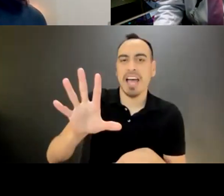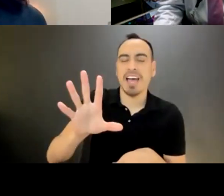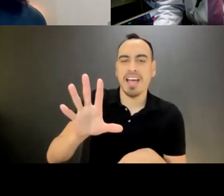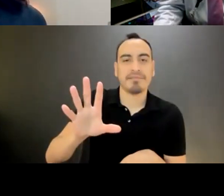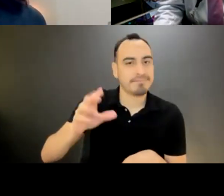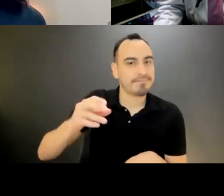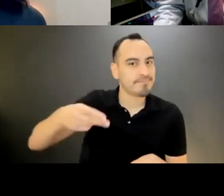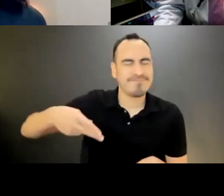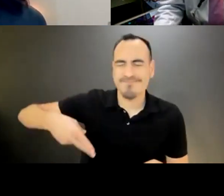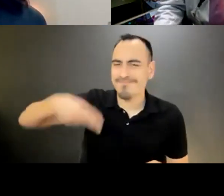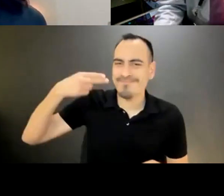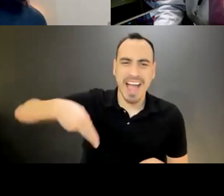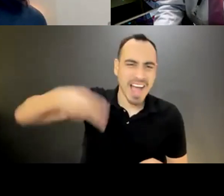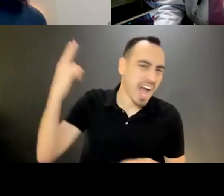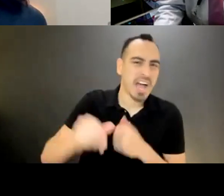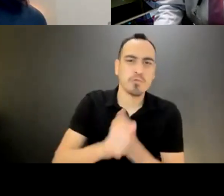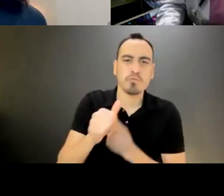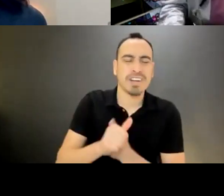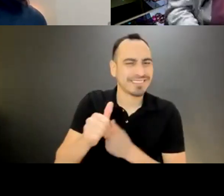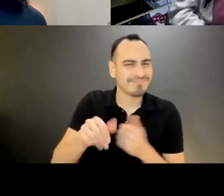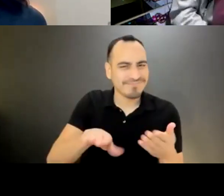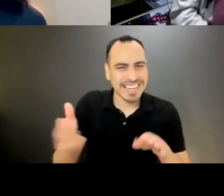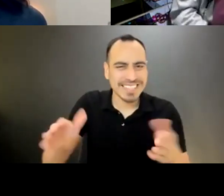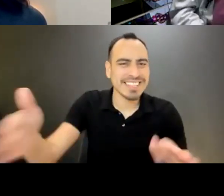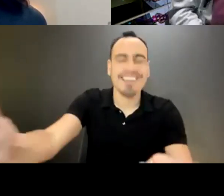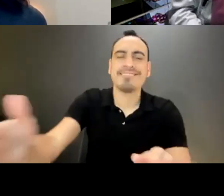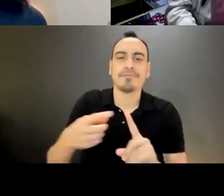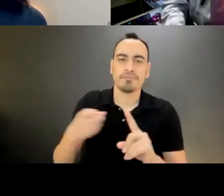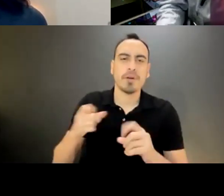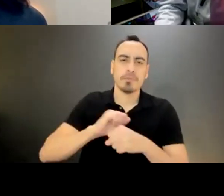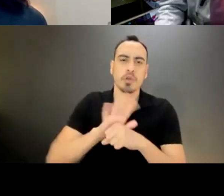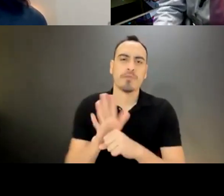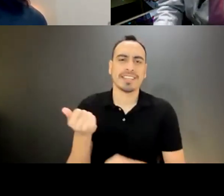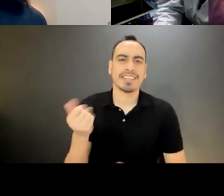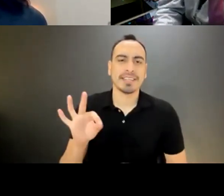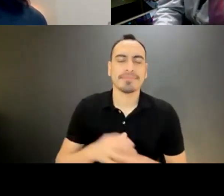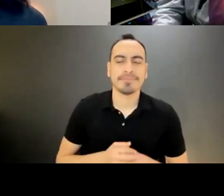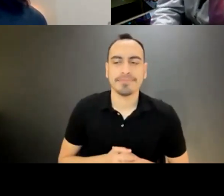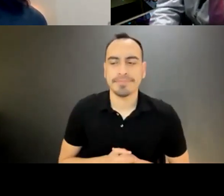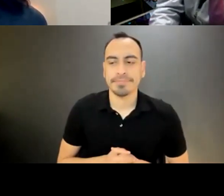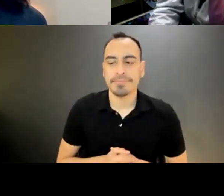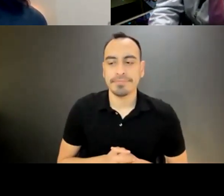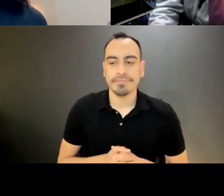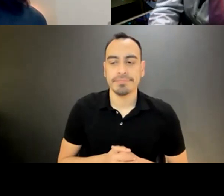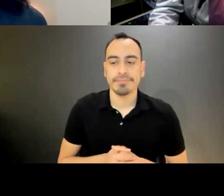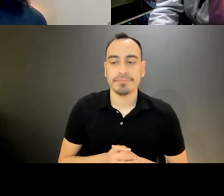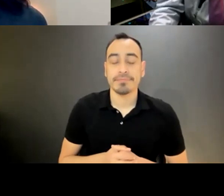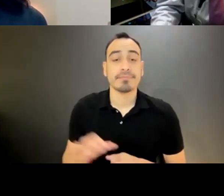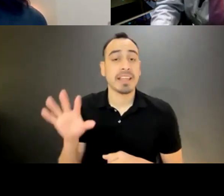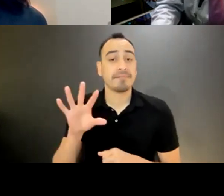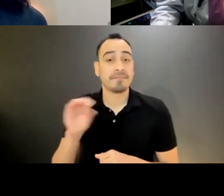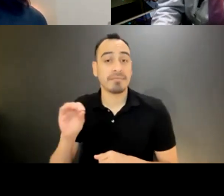due to COVID-19. So that was part, and 50% are